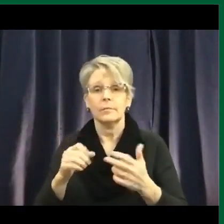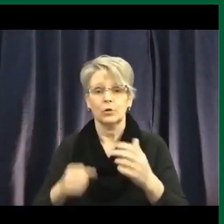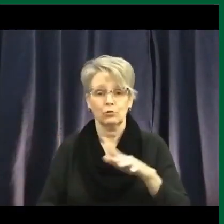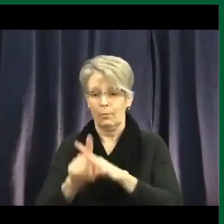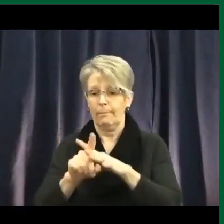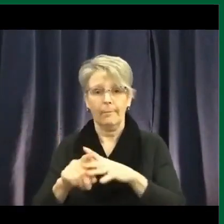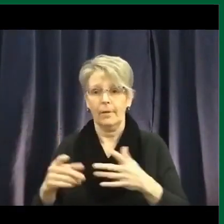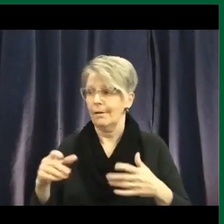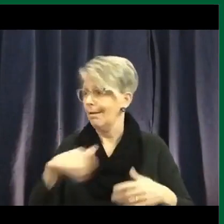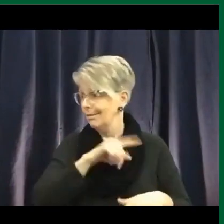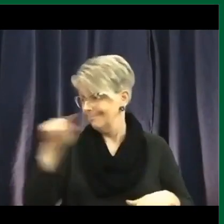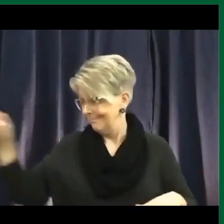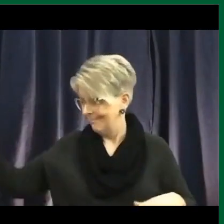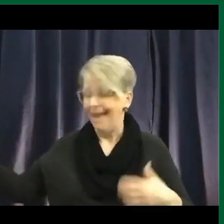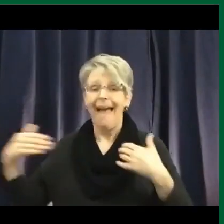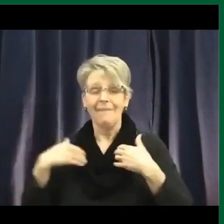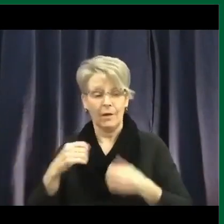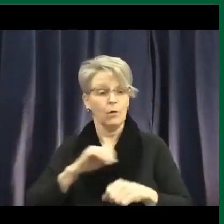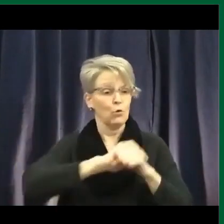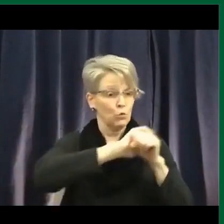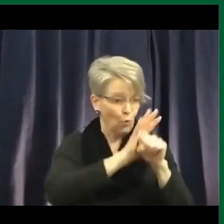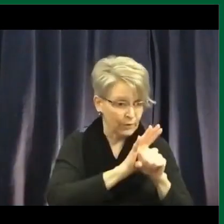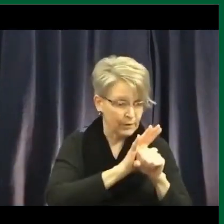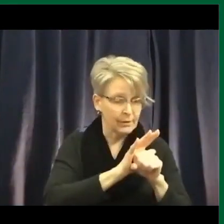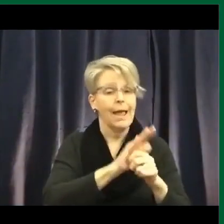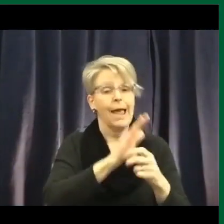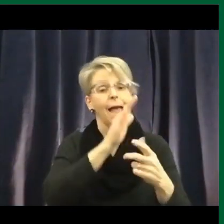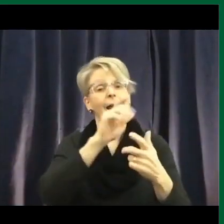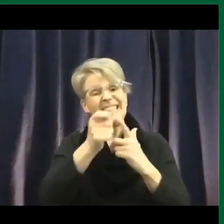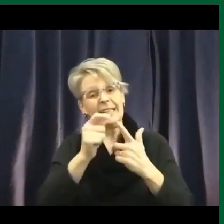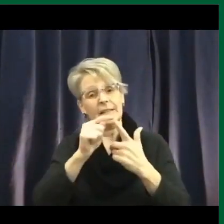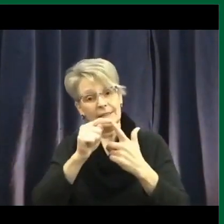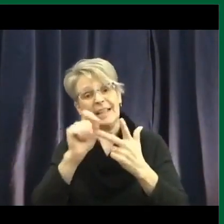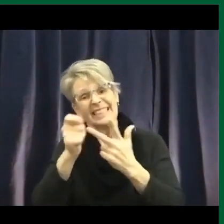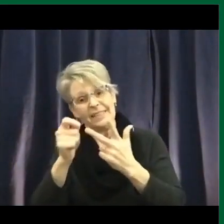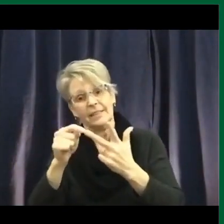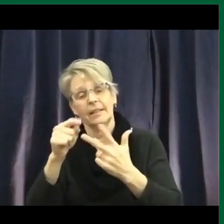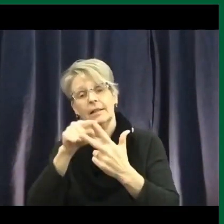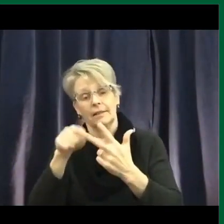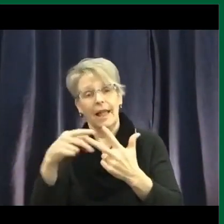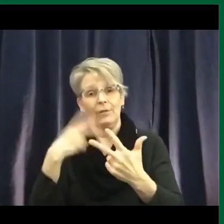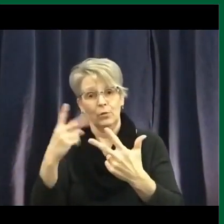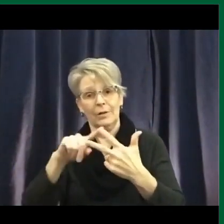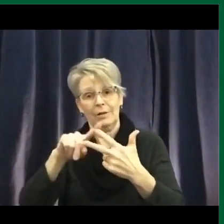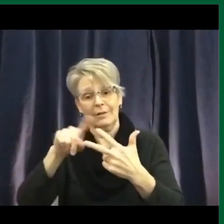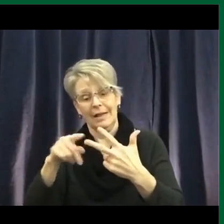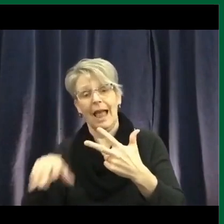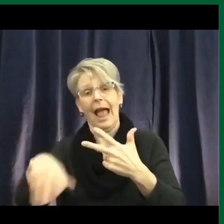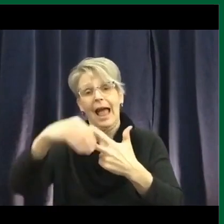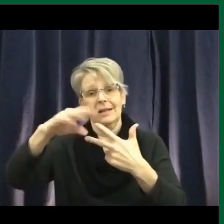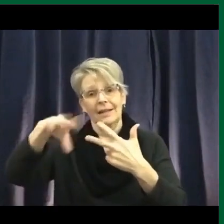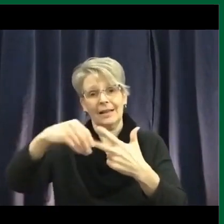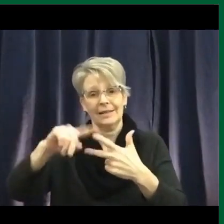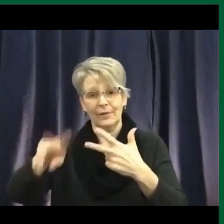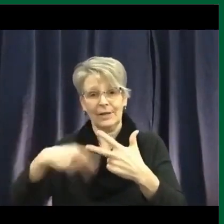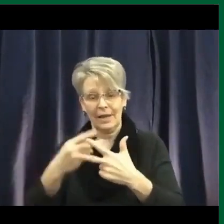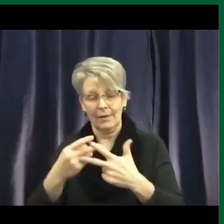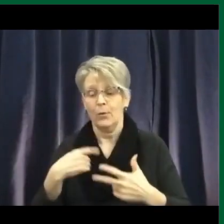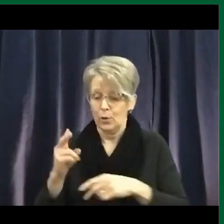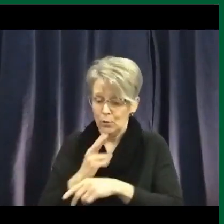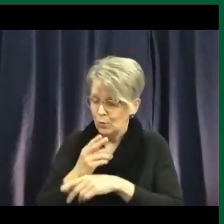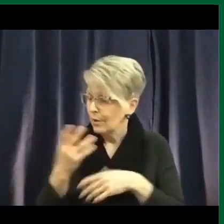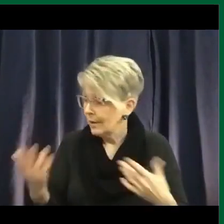not all, other provinces across Canada. So we're watching them. We're deploying the tools that we have to our avail. For example,